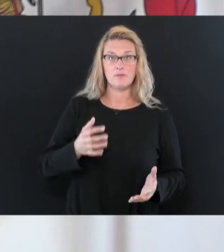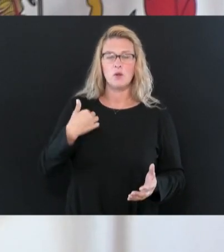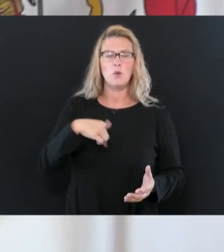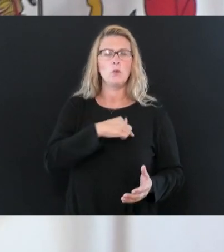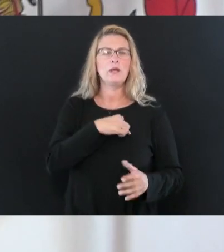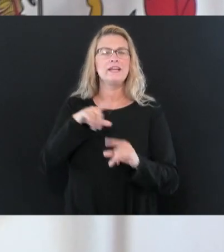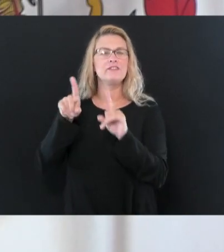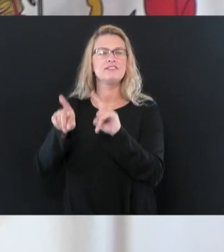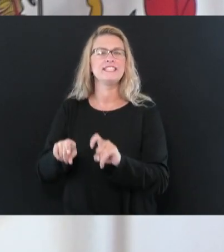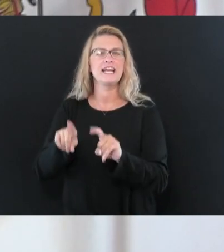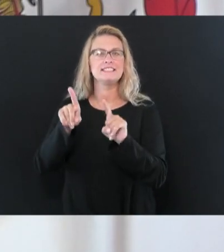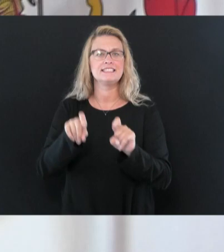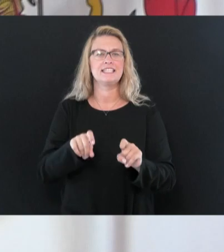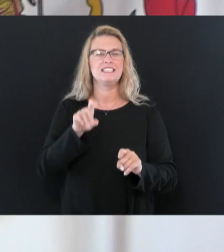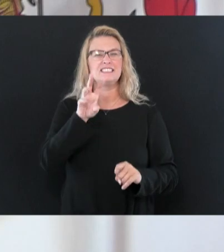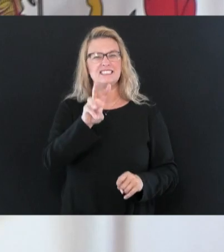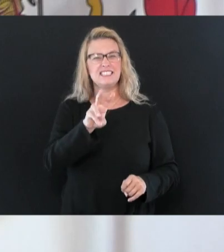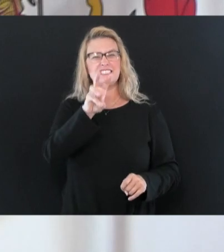tested